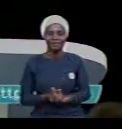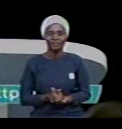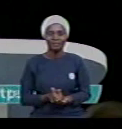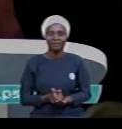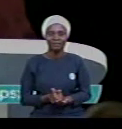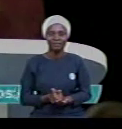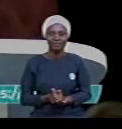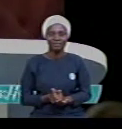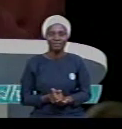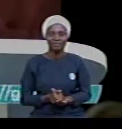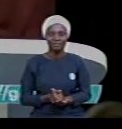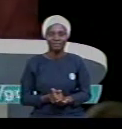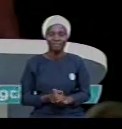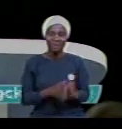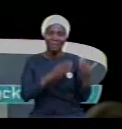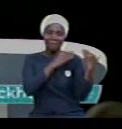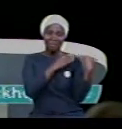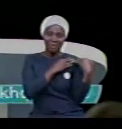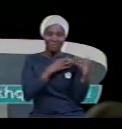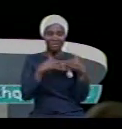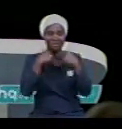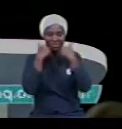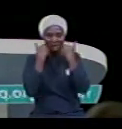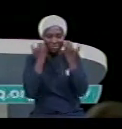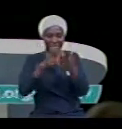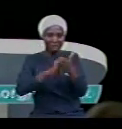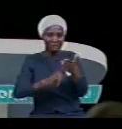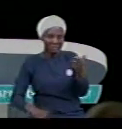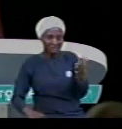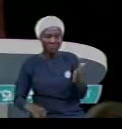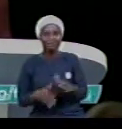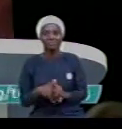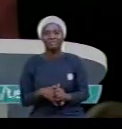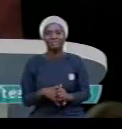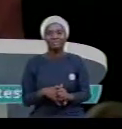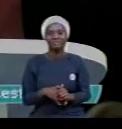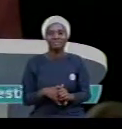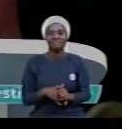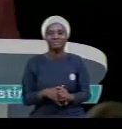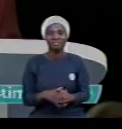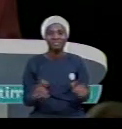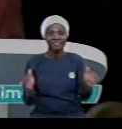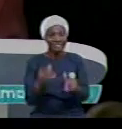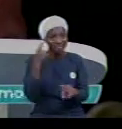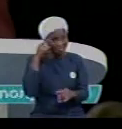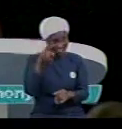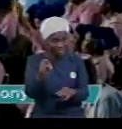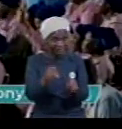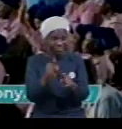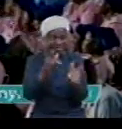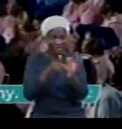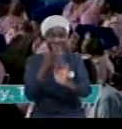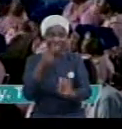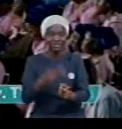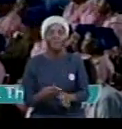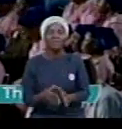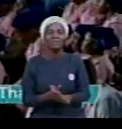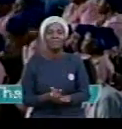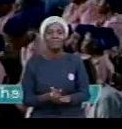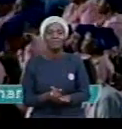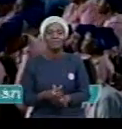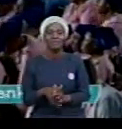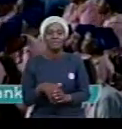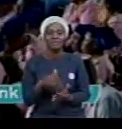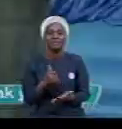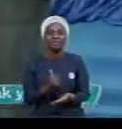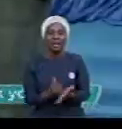Burden lifted, shame removed, embarrassment removed. Same for you too, over every matter. Praise